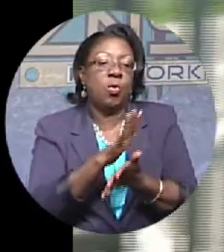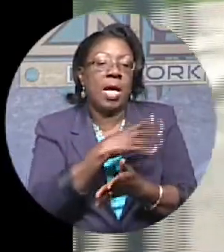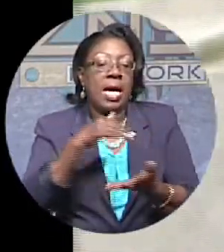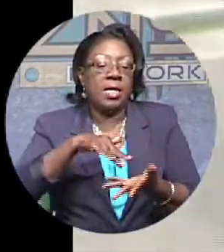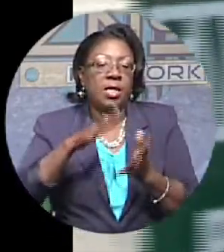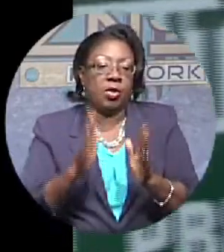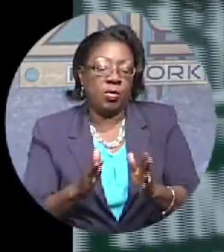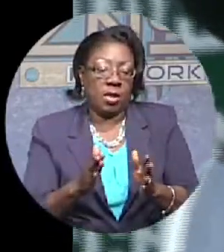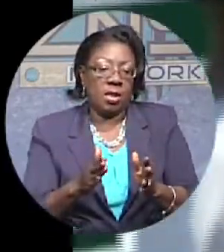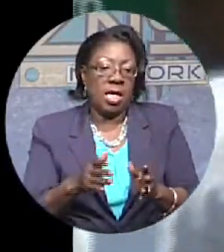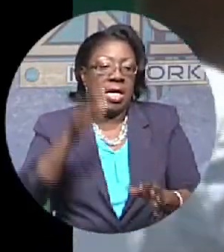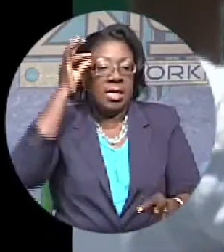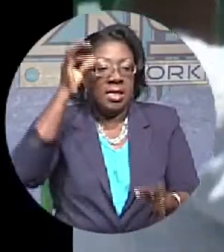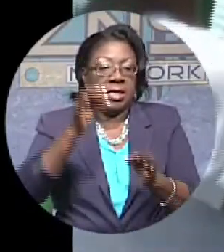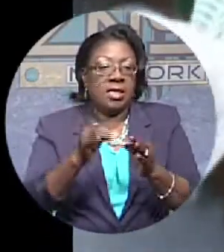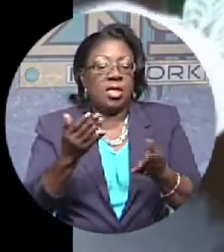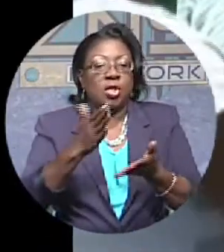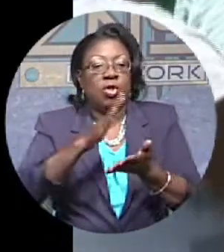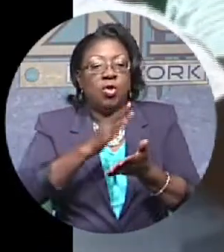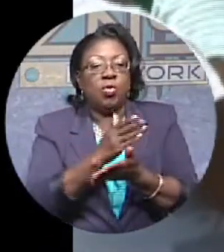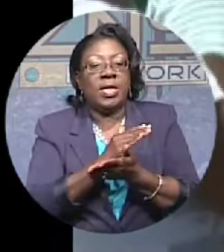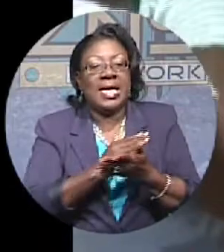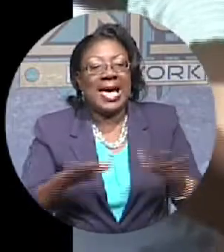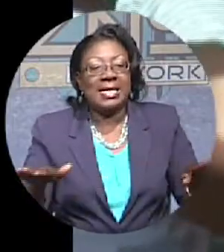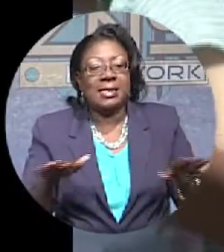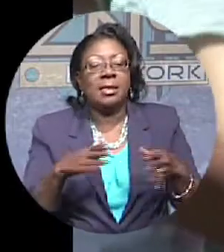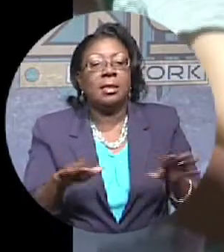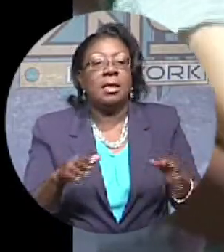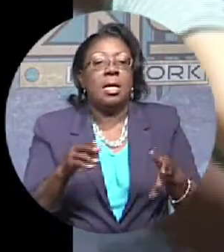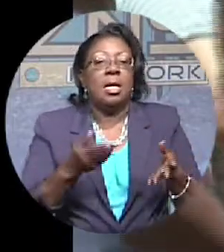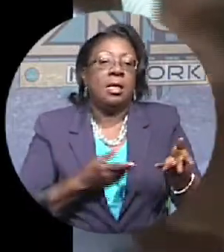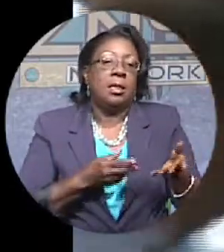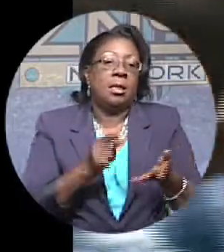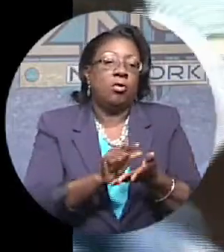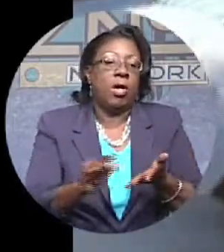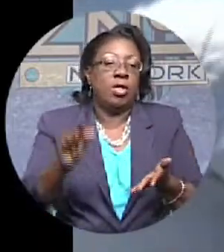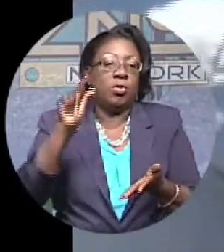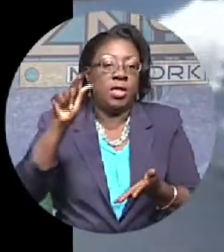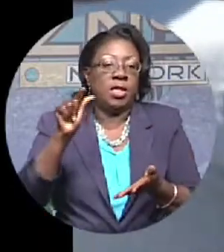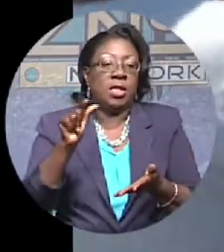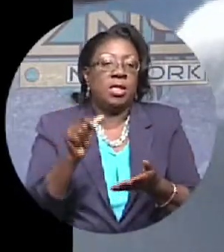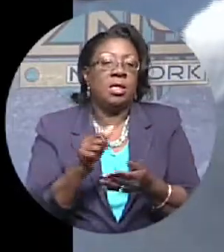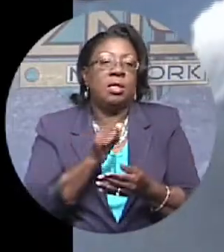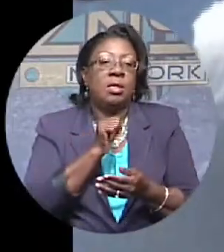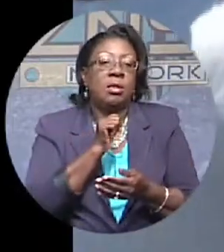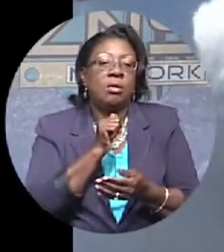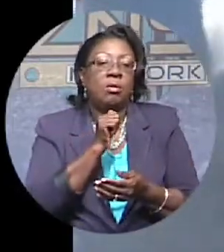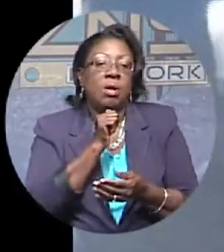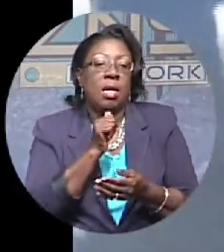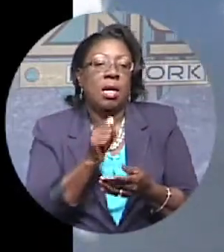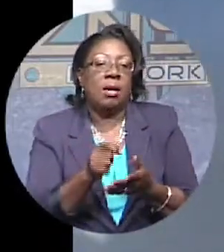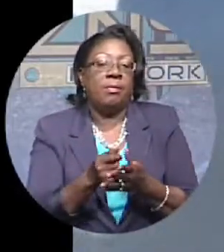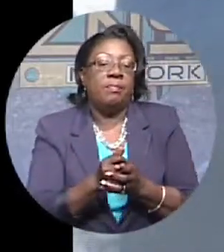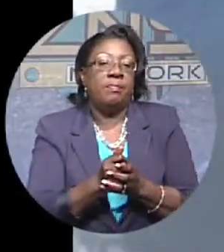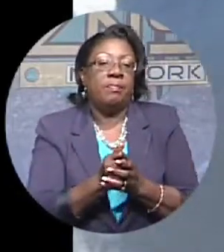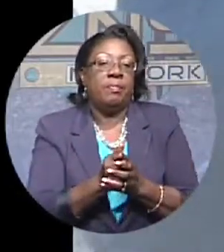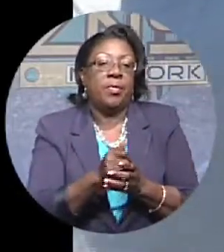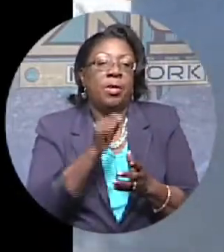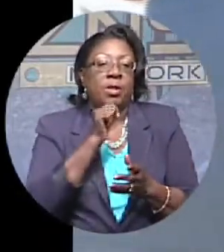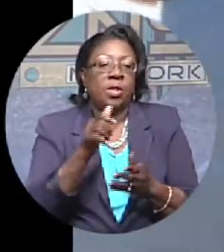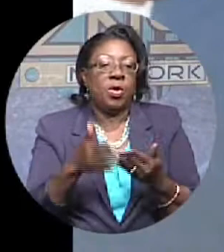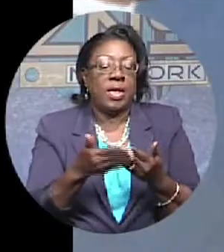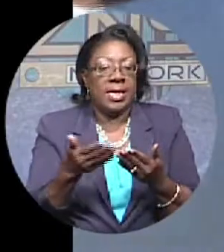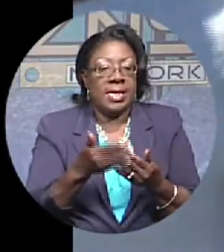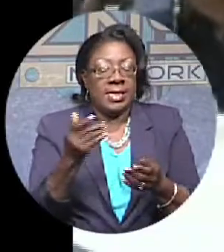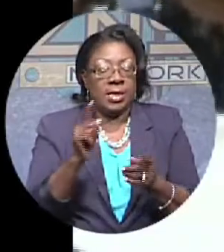the ceremony was not unreasonable. He said the Anglican Central Education Authority considered all the matters collectively before it made a decision.